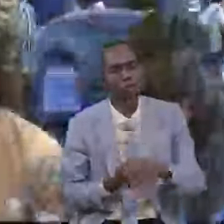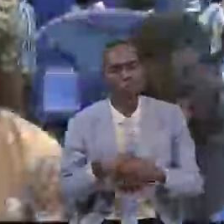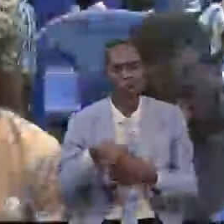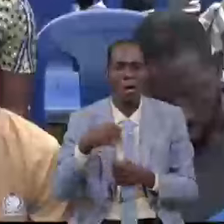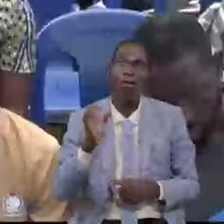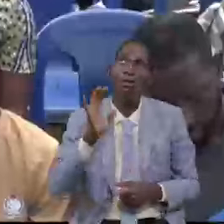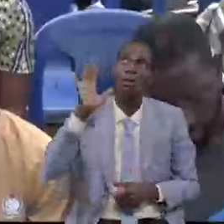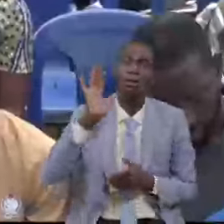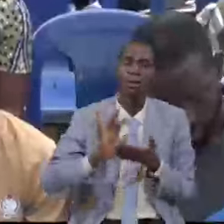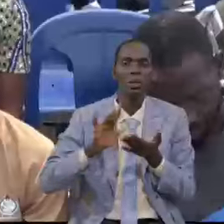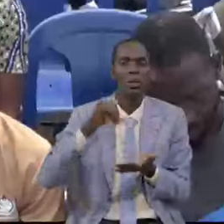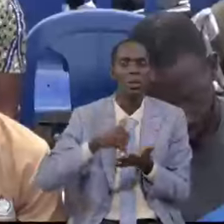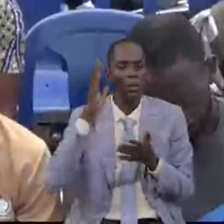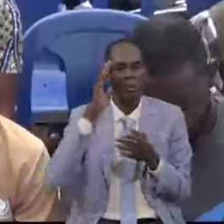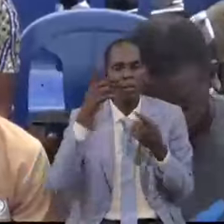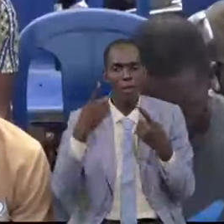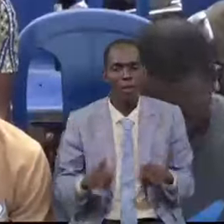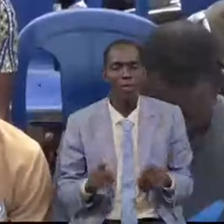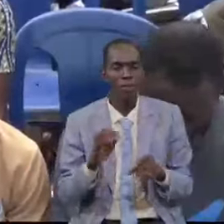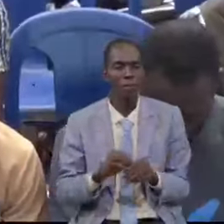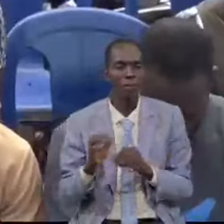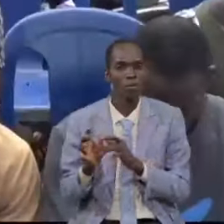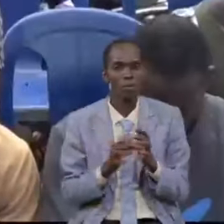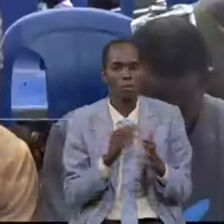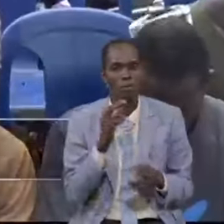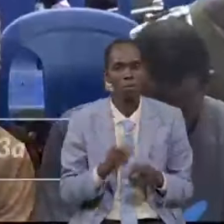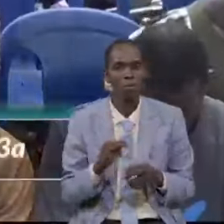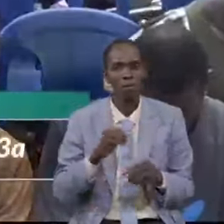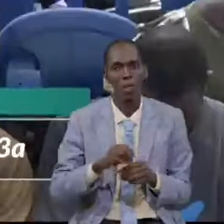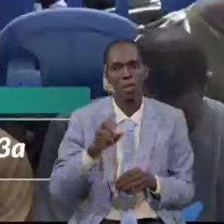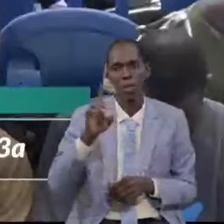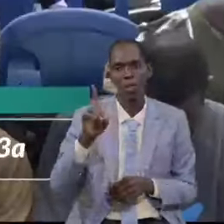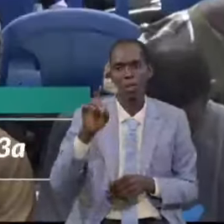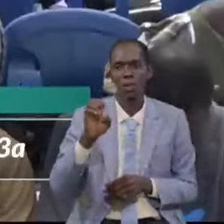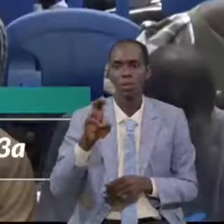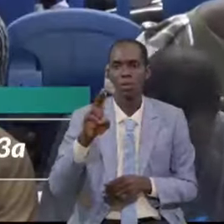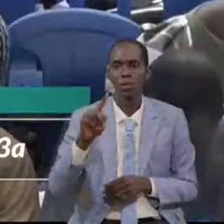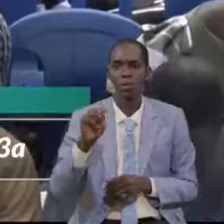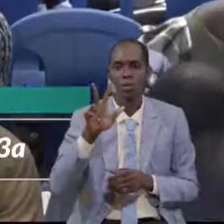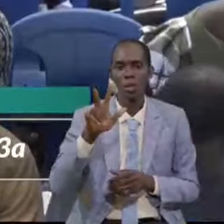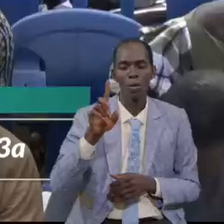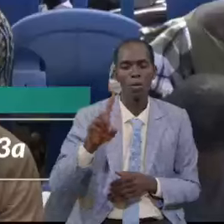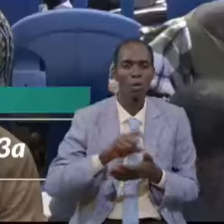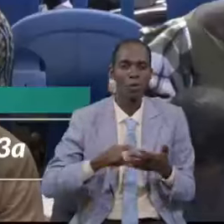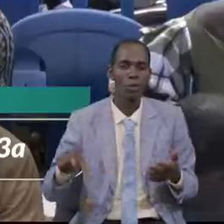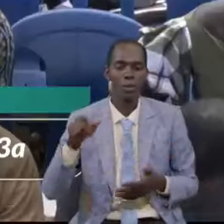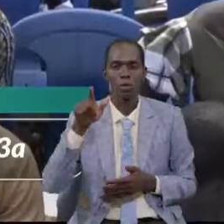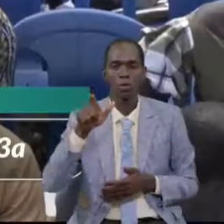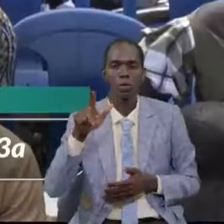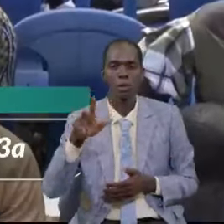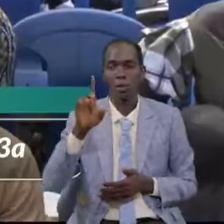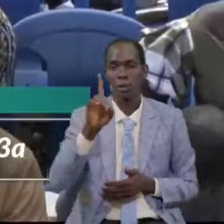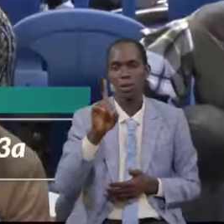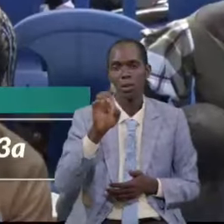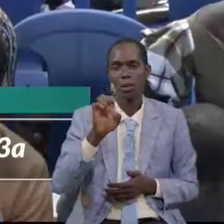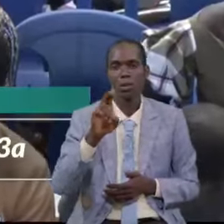Jesus' name. In Deuteronomy chapter 31, I'm reading from verse 23. Deuteronomy chapter